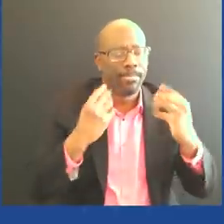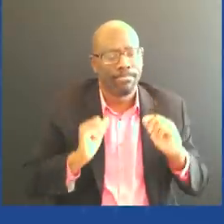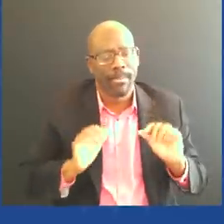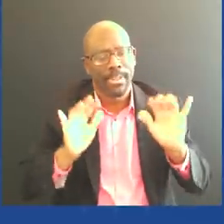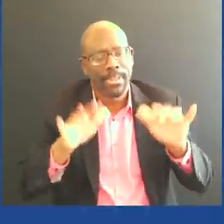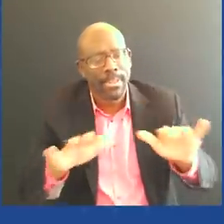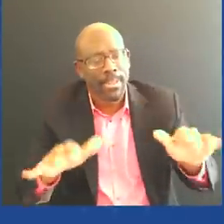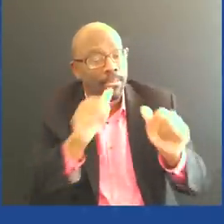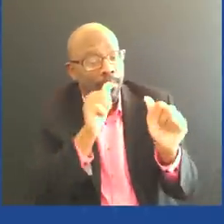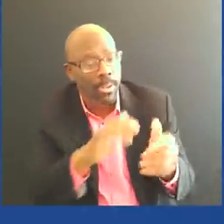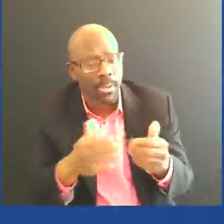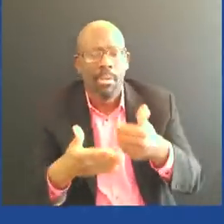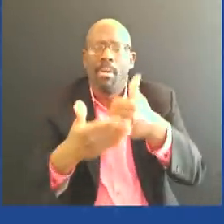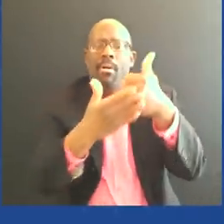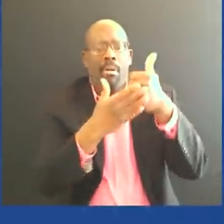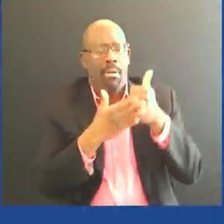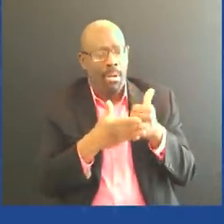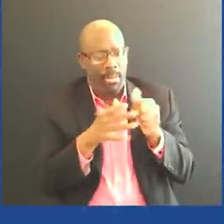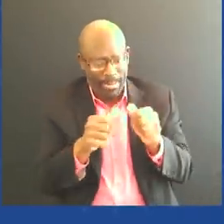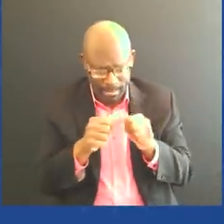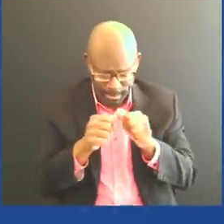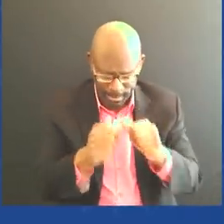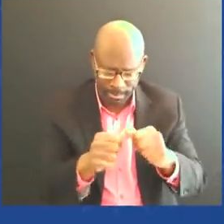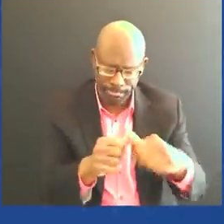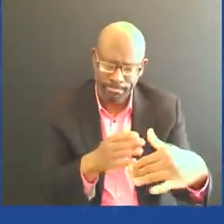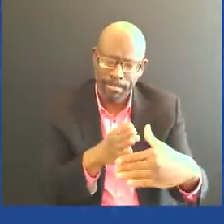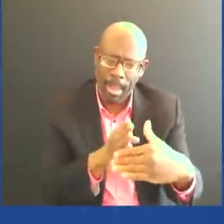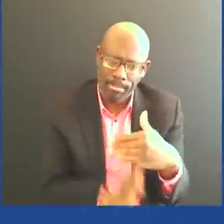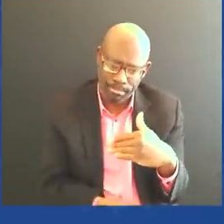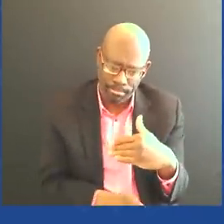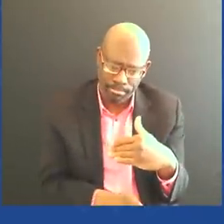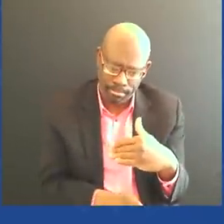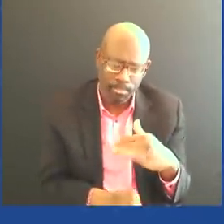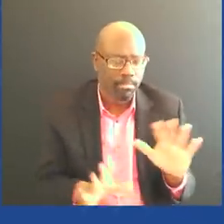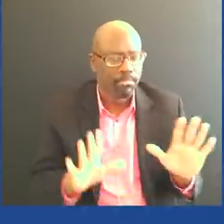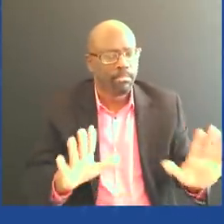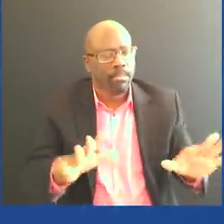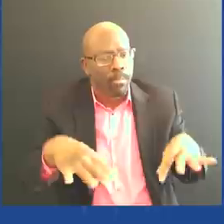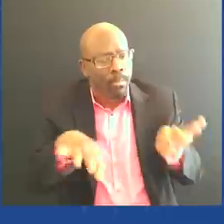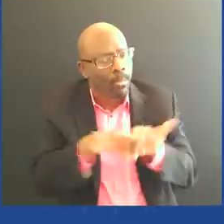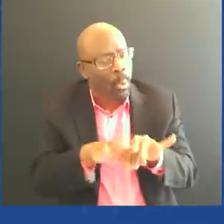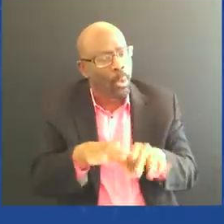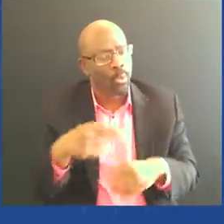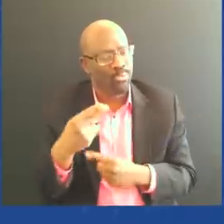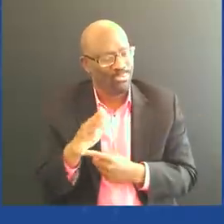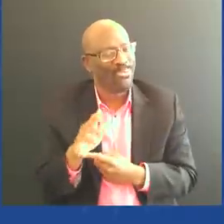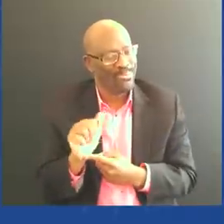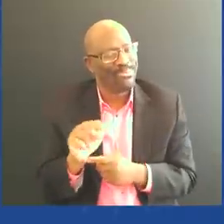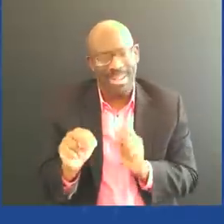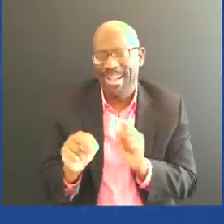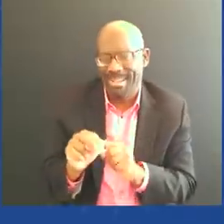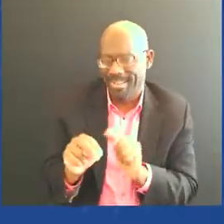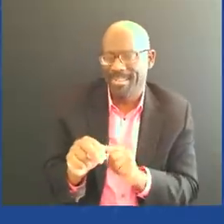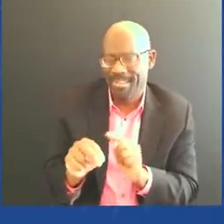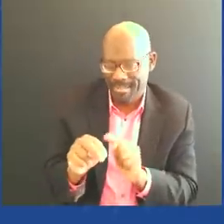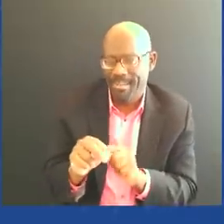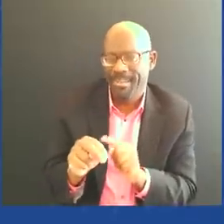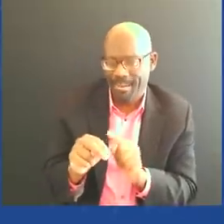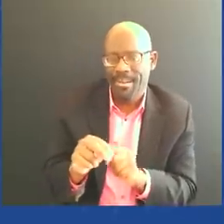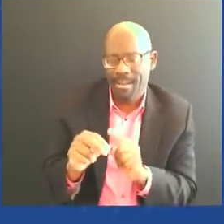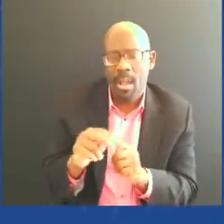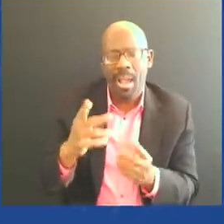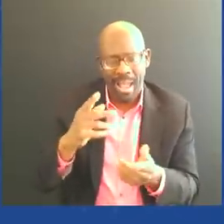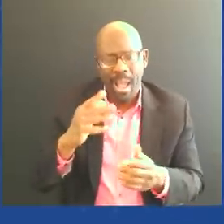humane, enough failure to keep their hands clenched tightly in